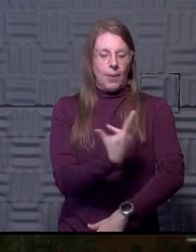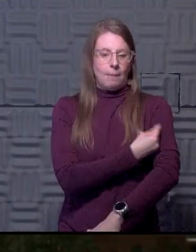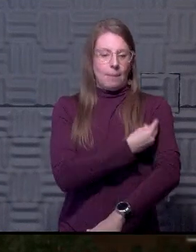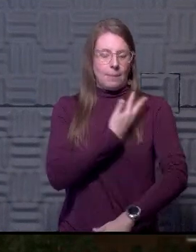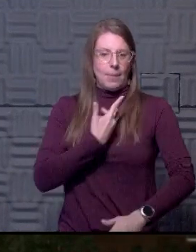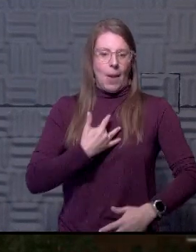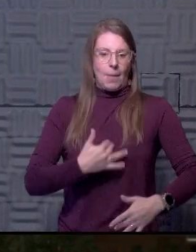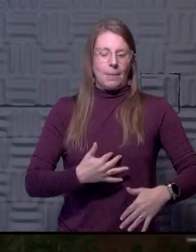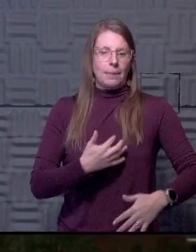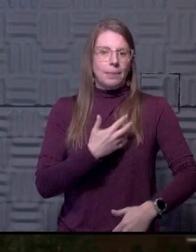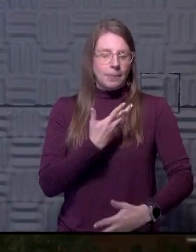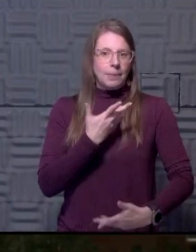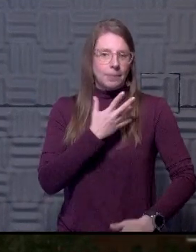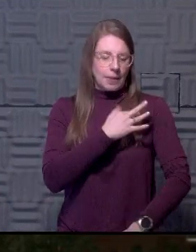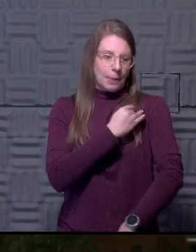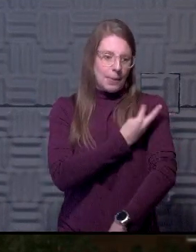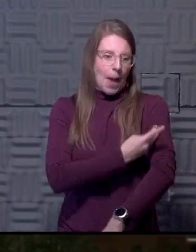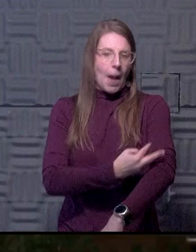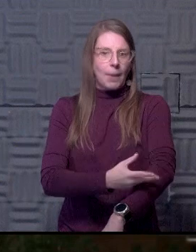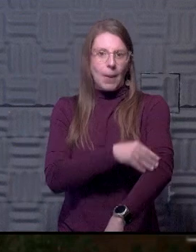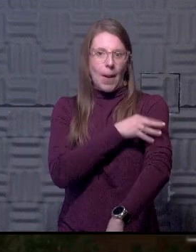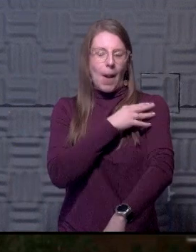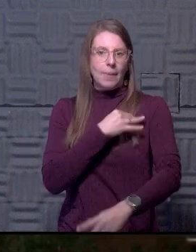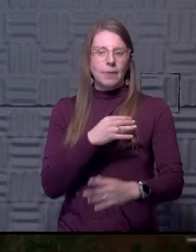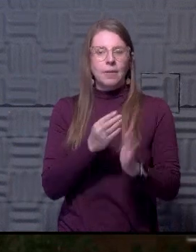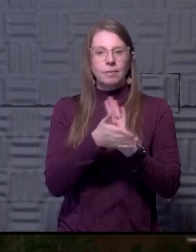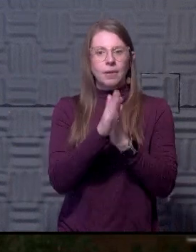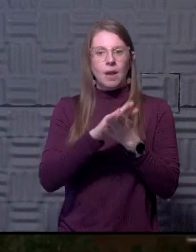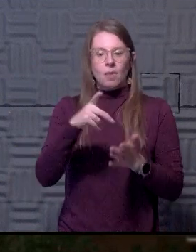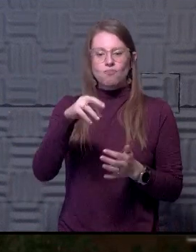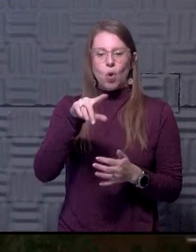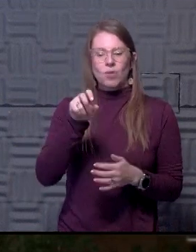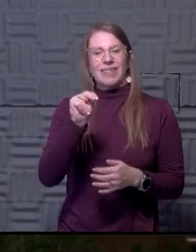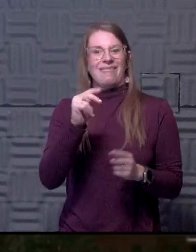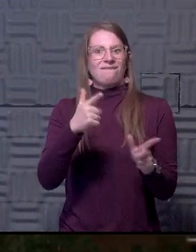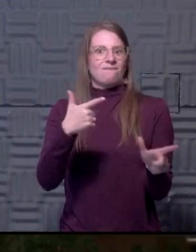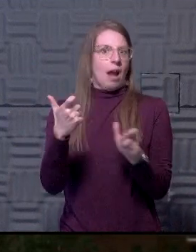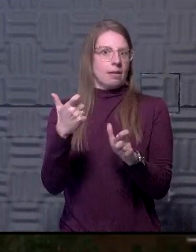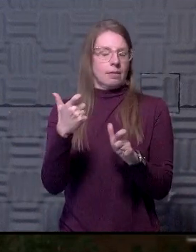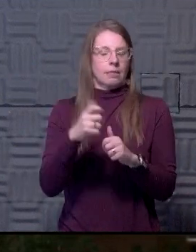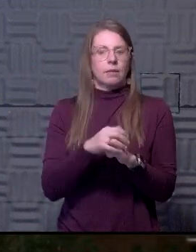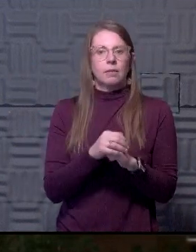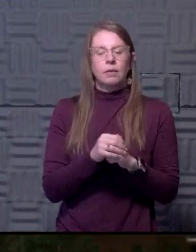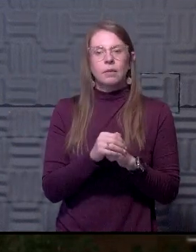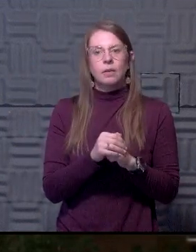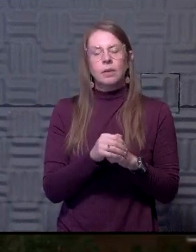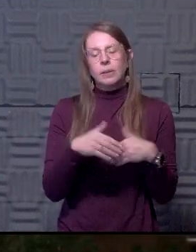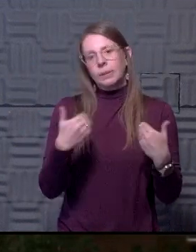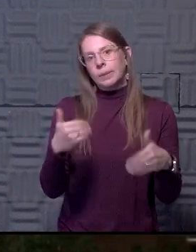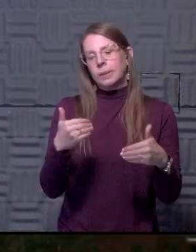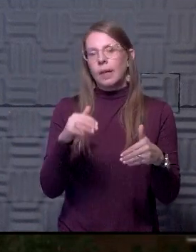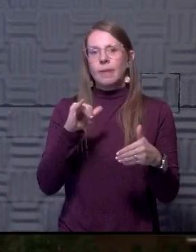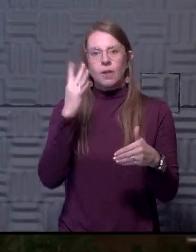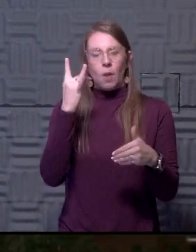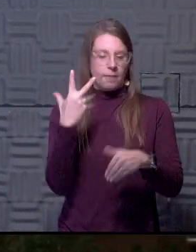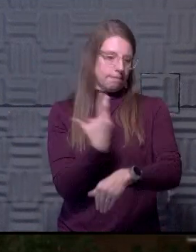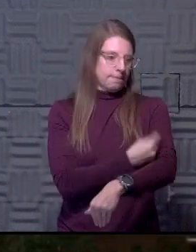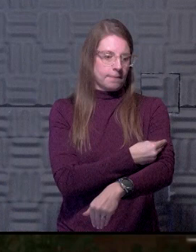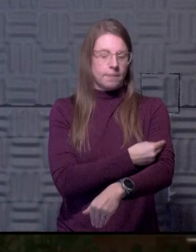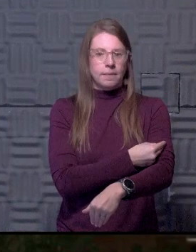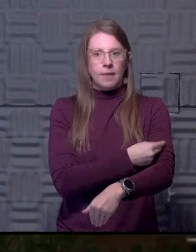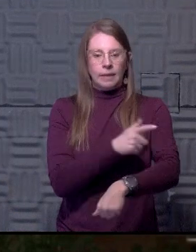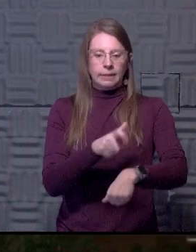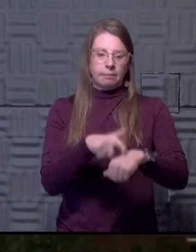Hawkins' arm right now. It gets translated into protein very quickly, and it's very labile. That's why you have to administer in